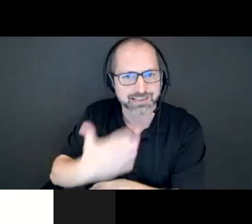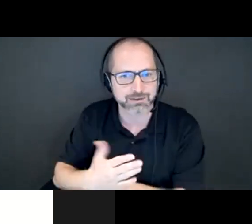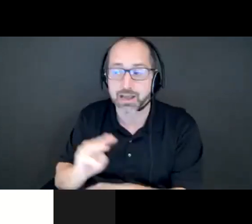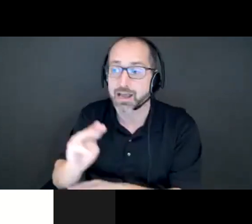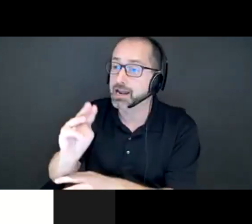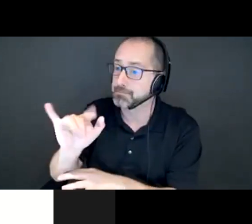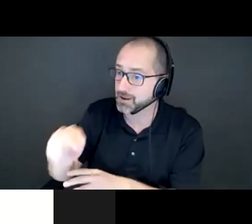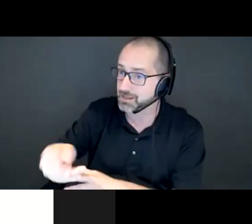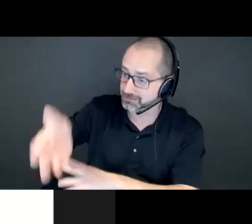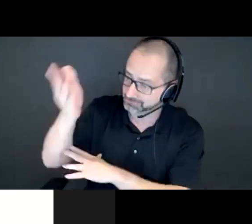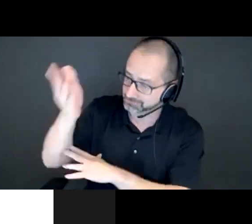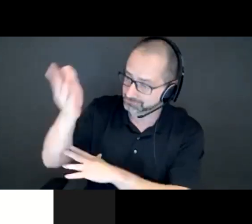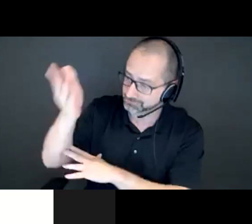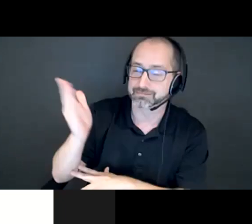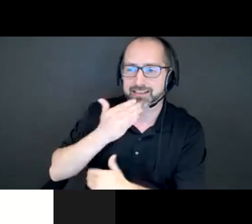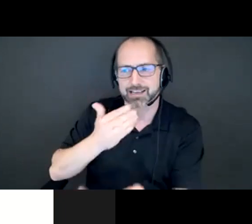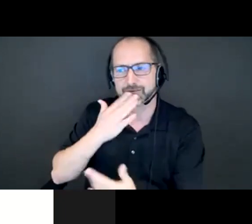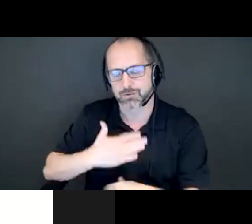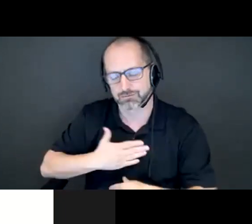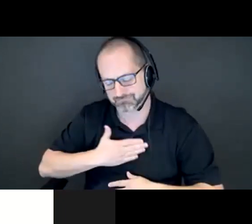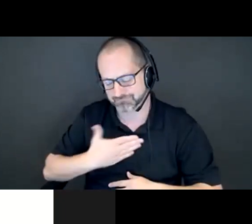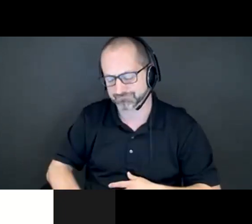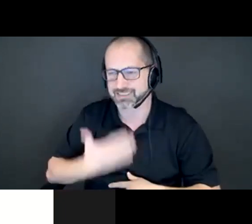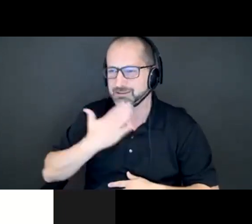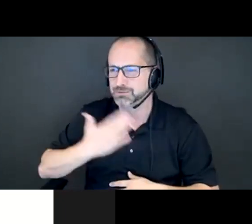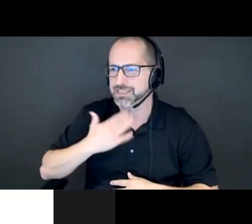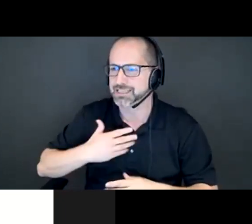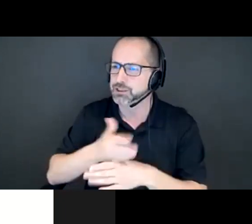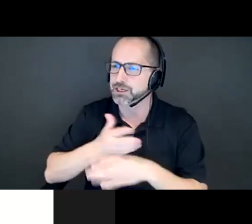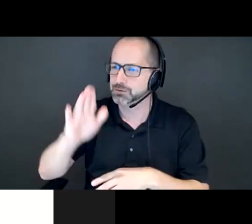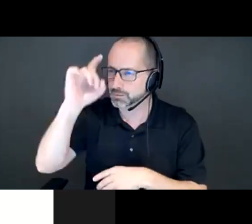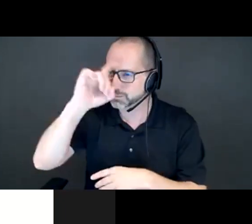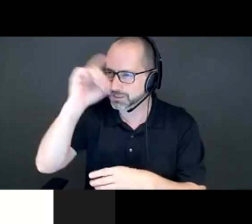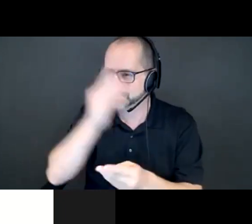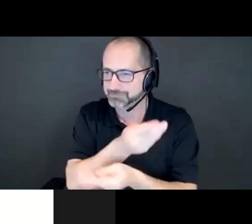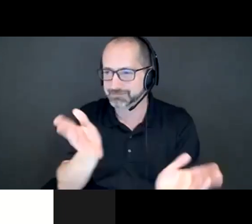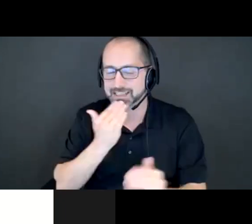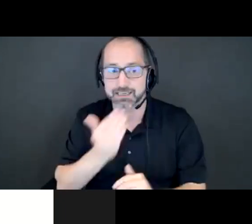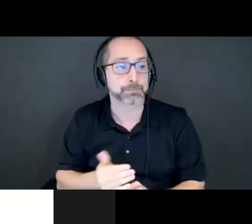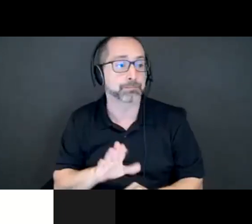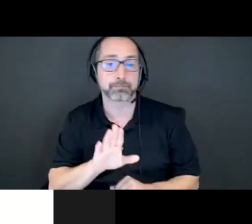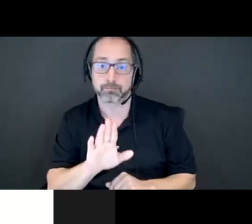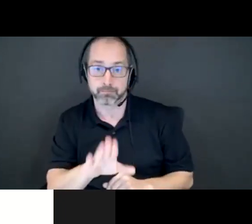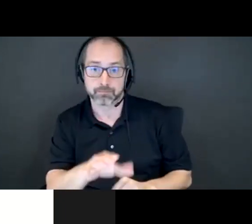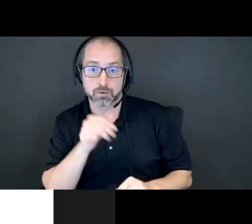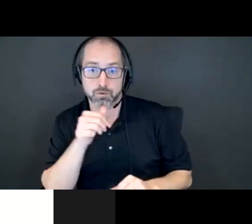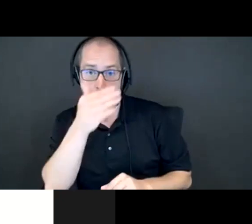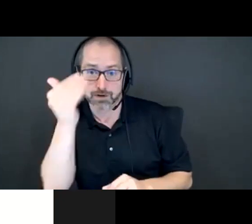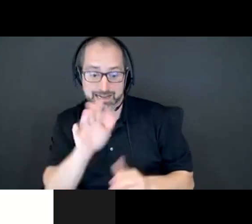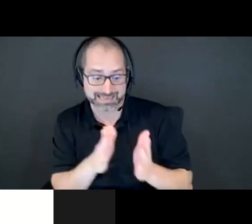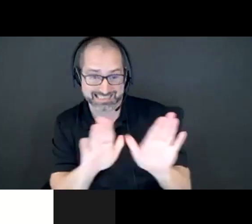you for your kindness and your generosity in sharing your wisdom with us. Just a reminder, on Sunday is World Mental